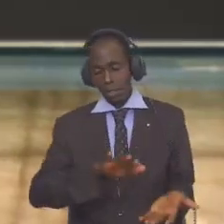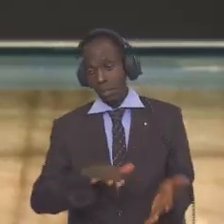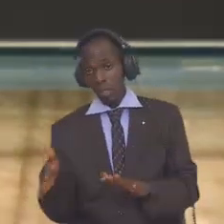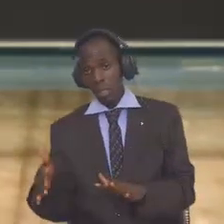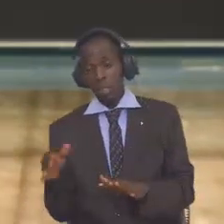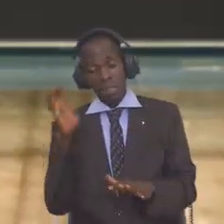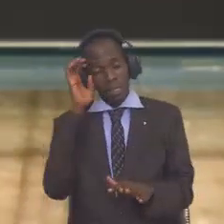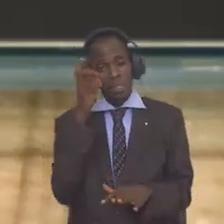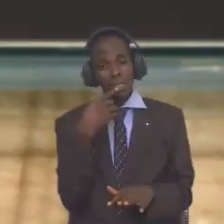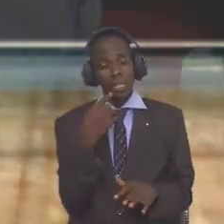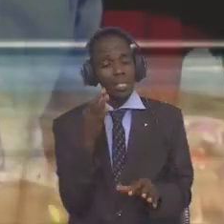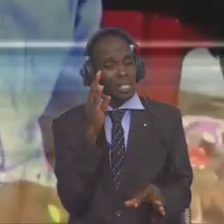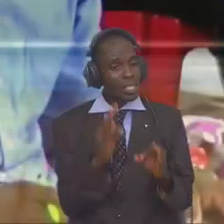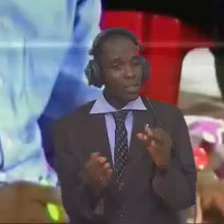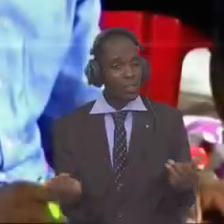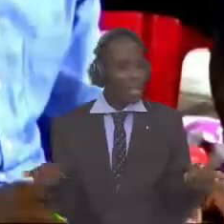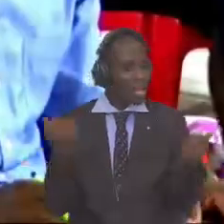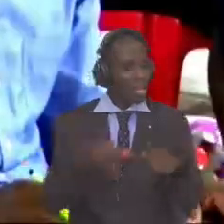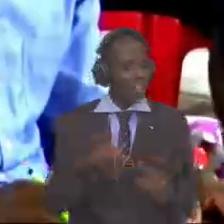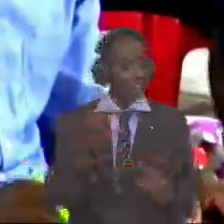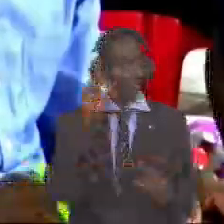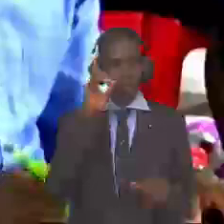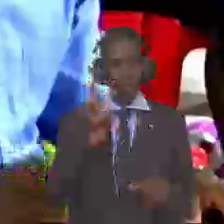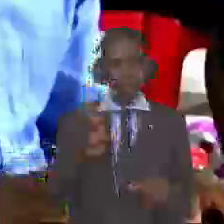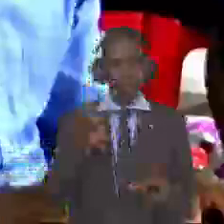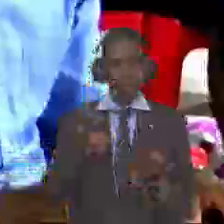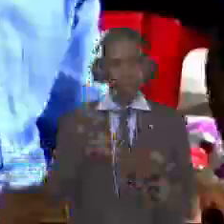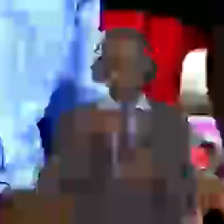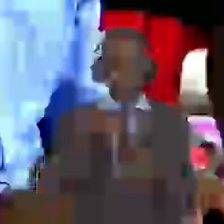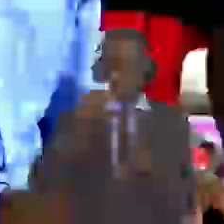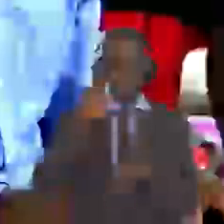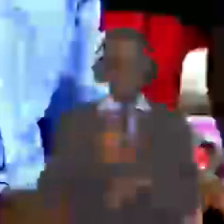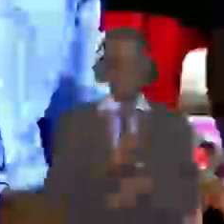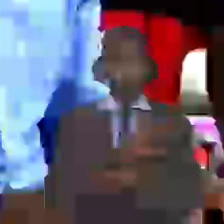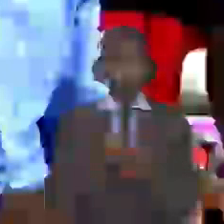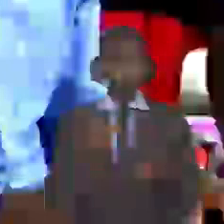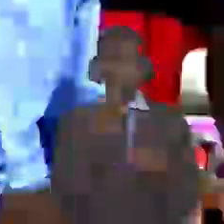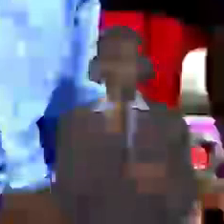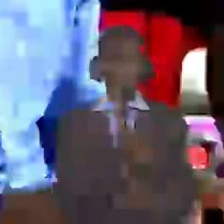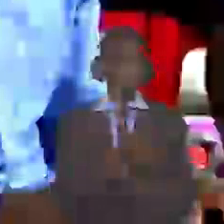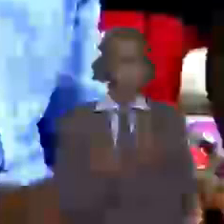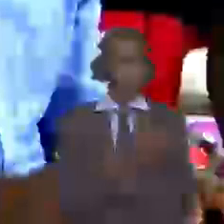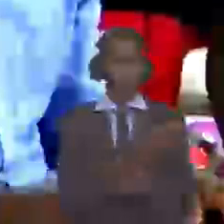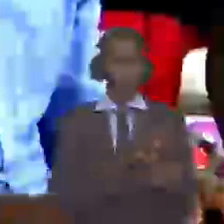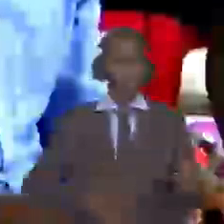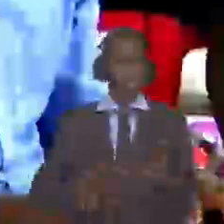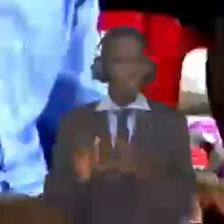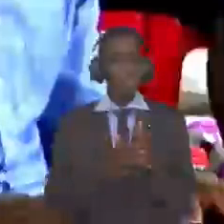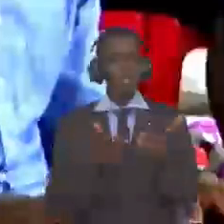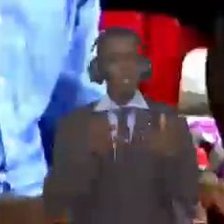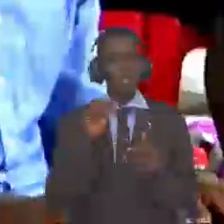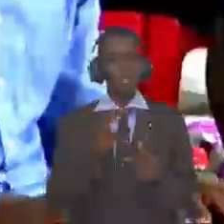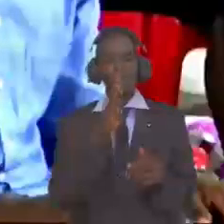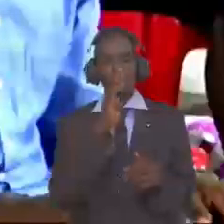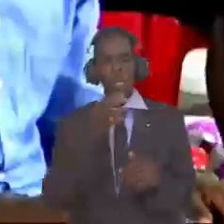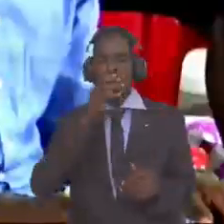any man, even in the church, if he does not love the Lord Jesus Christ, let him be anathema,